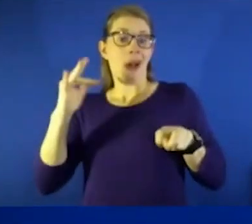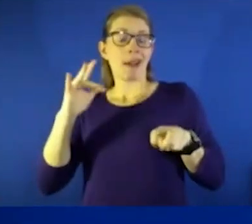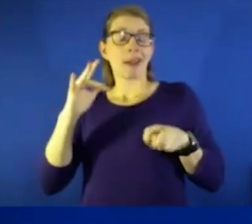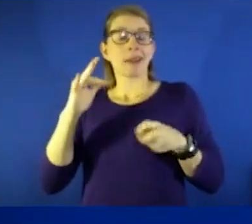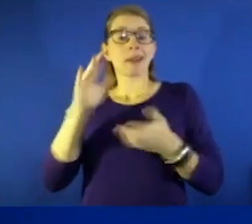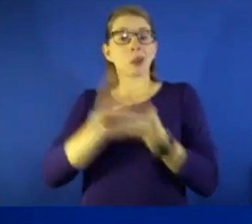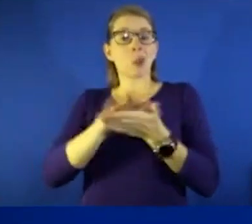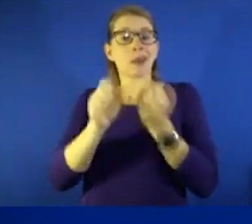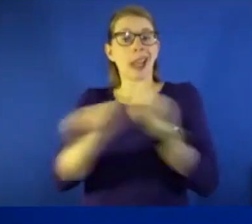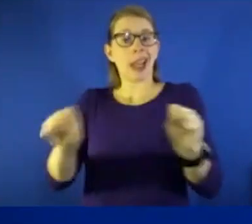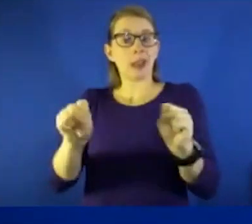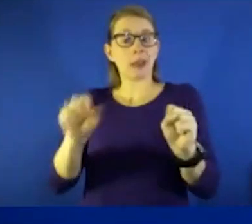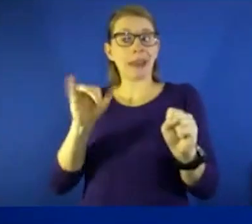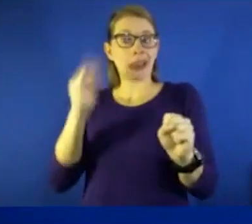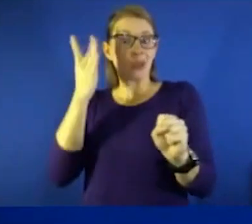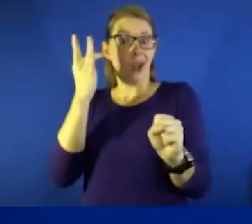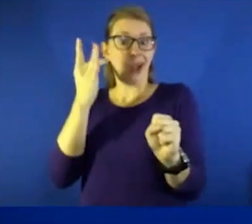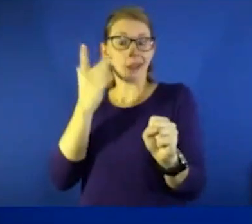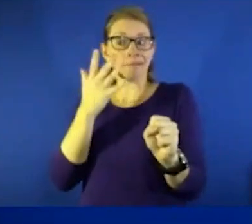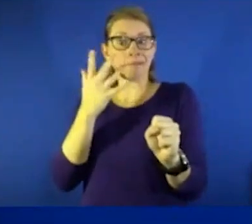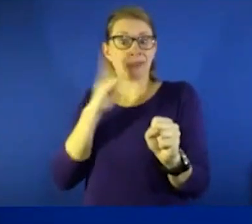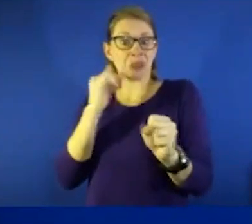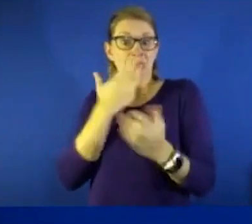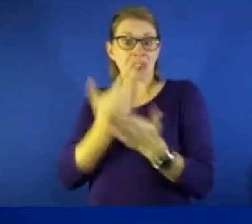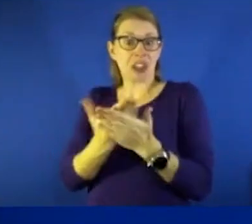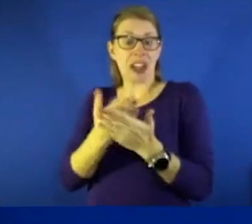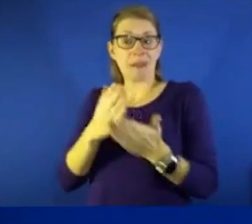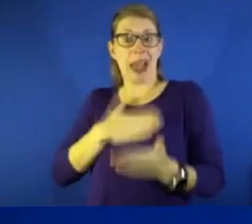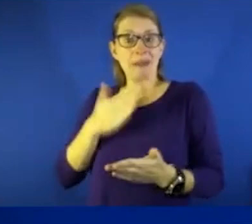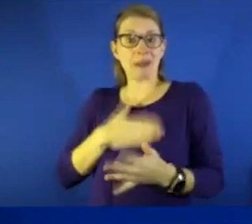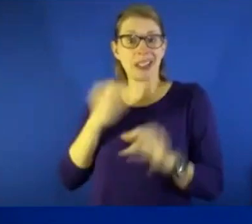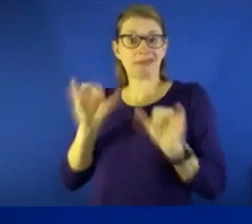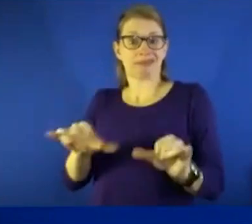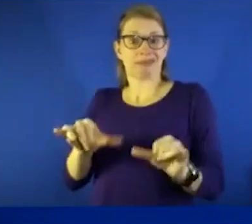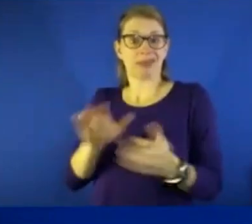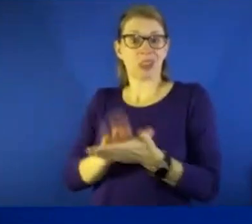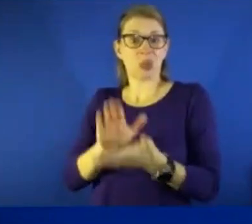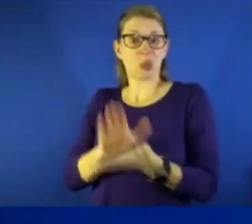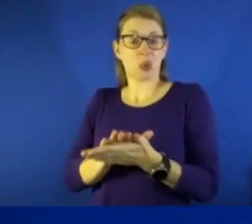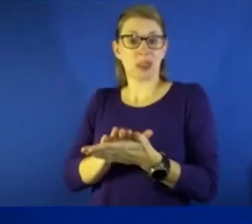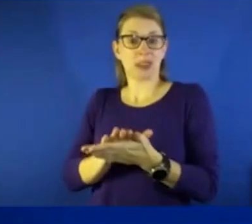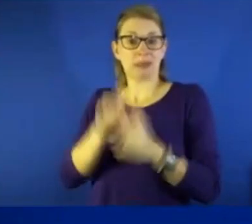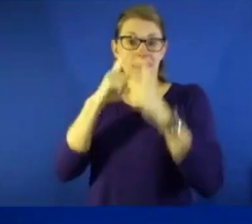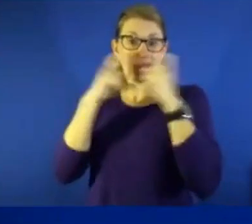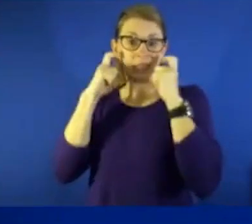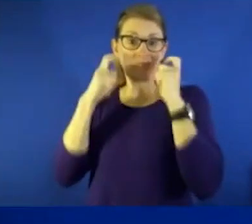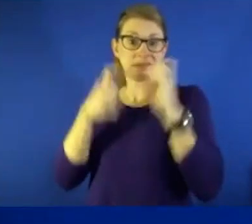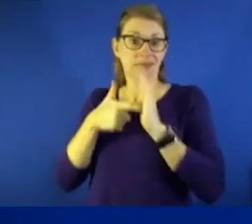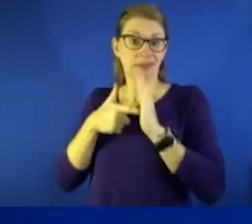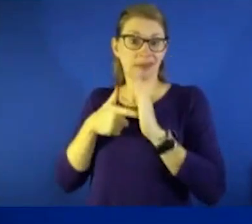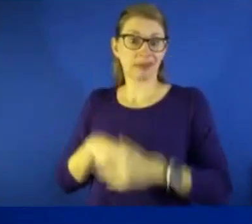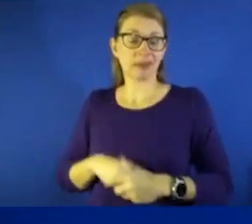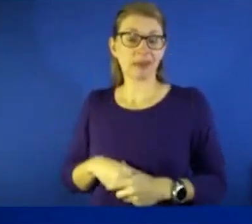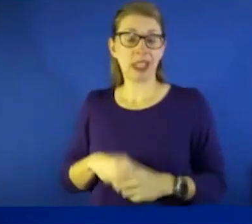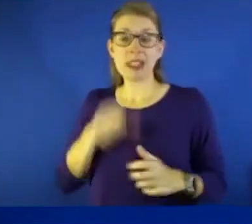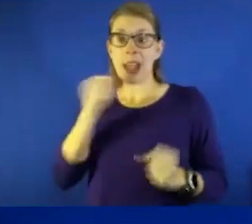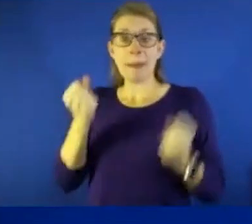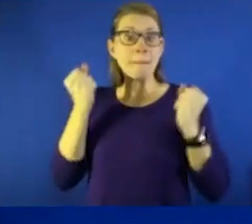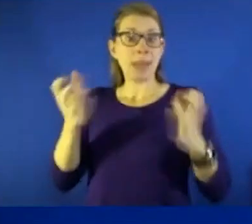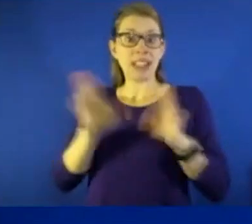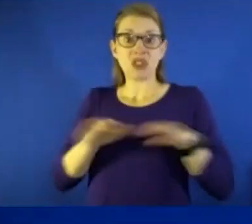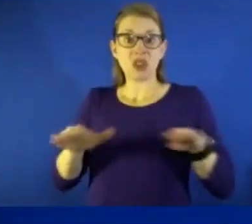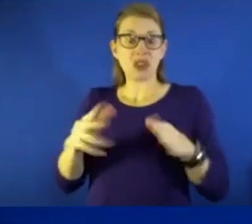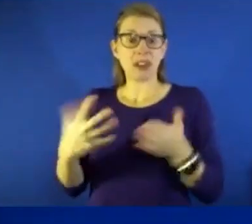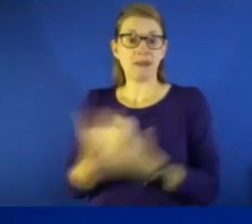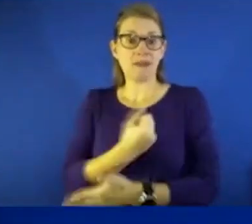good so far. So I'm kind of glad we're keeping in the schools with the masks on, because not that many children have been vaccinated yet. And